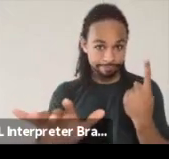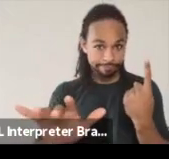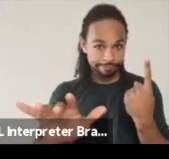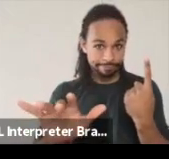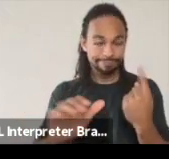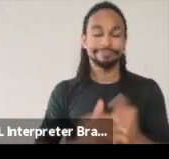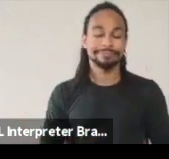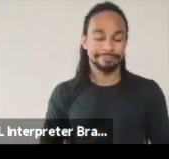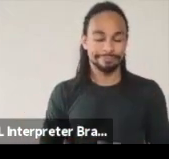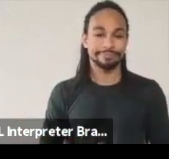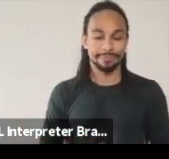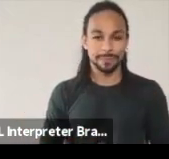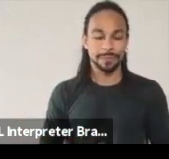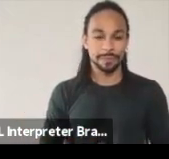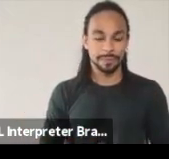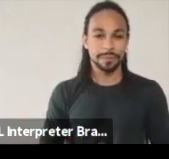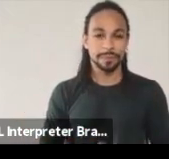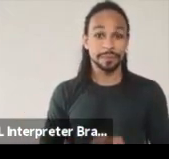That's one.